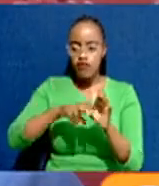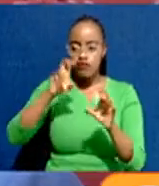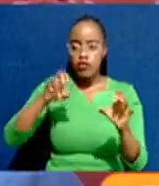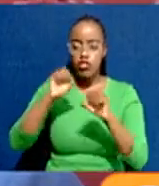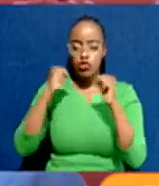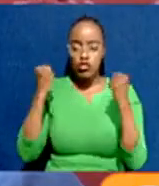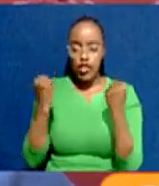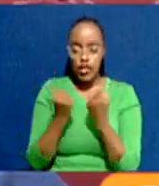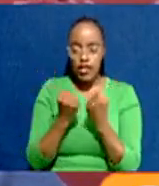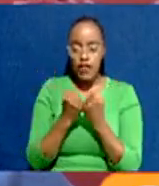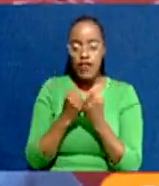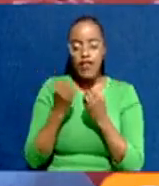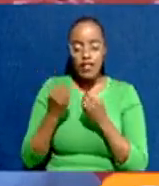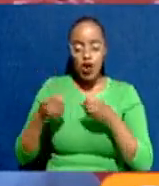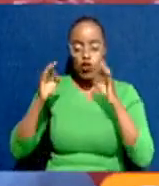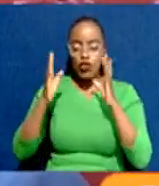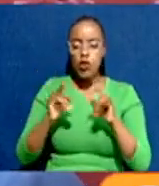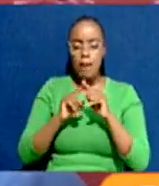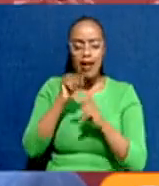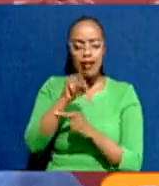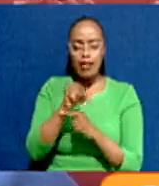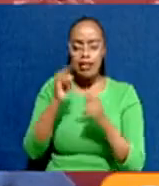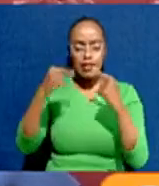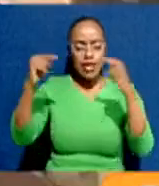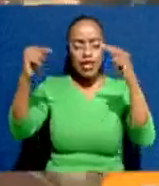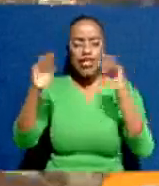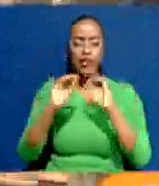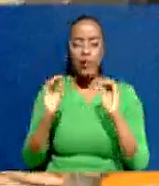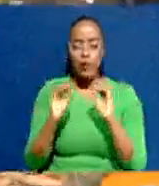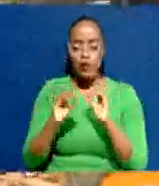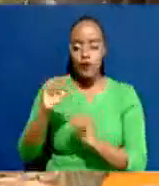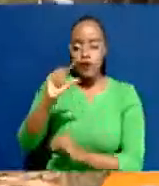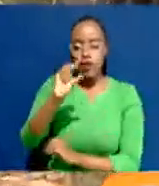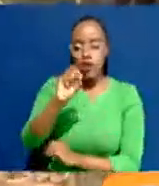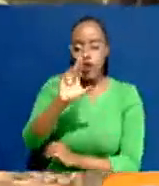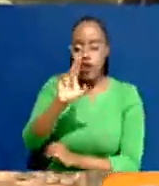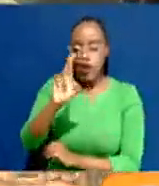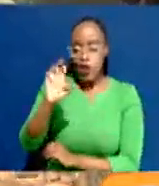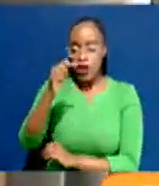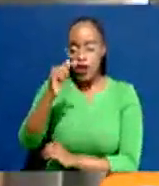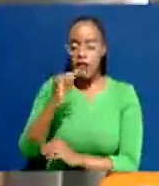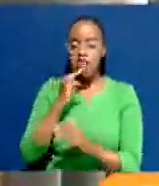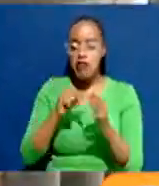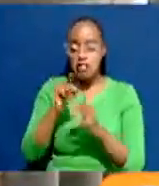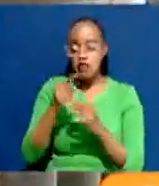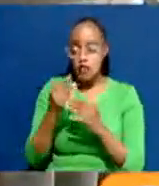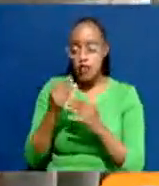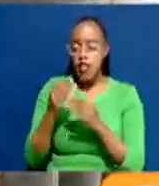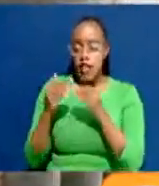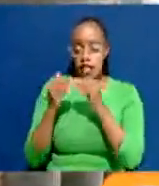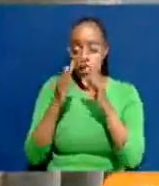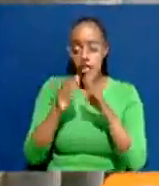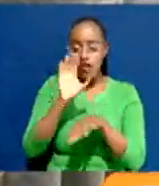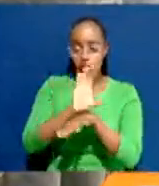as an official. However, that was not successful. Goretti says Mackenzie remains the head of the